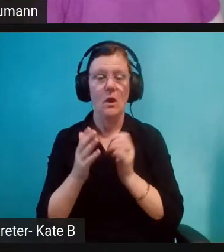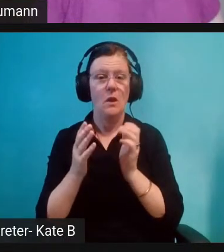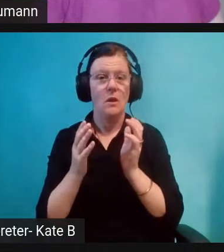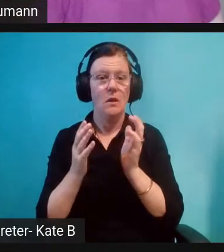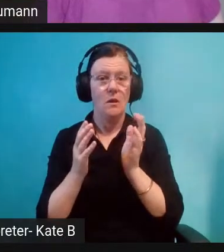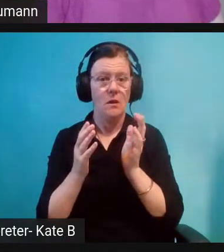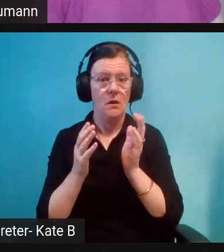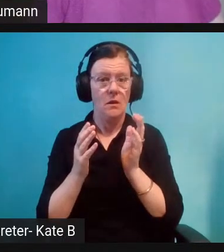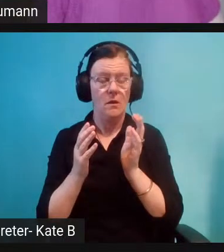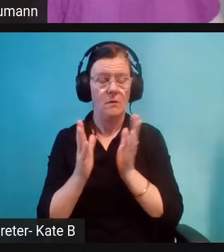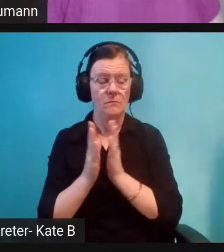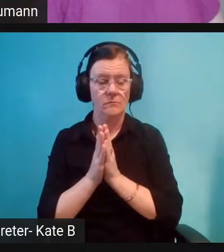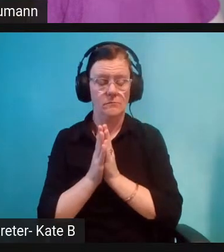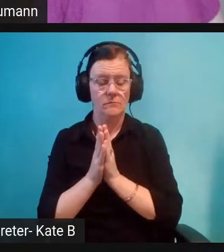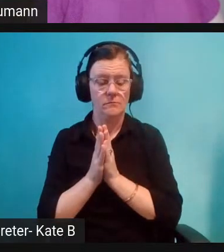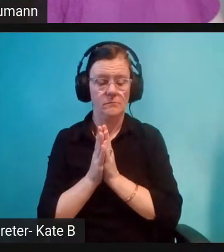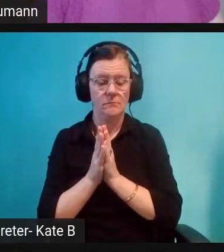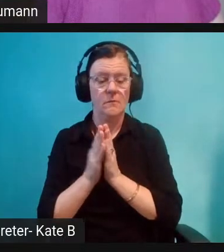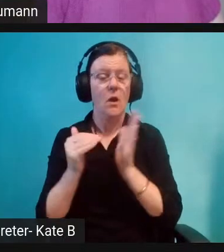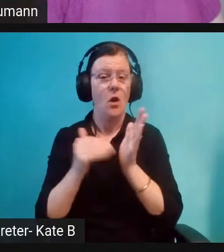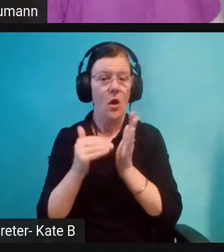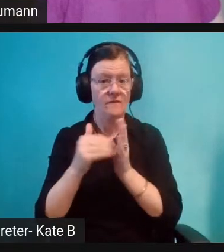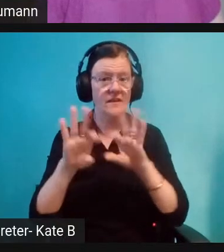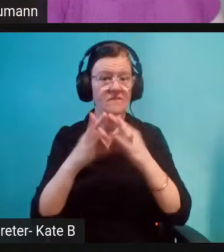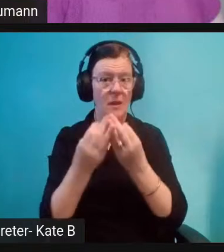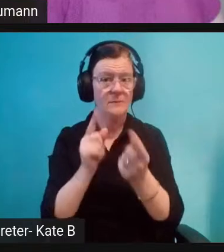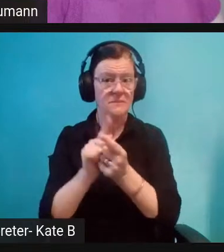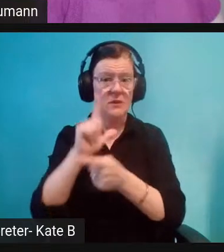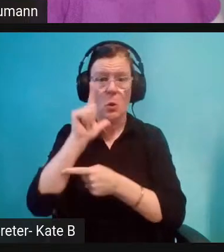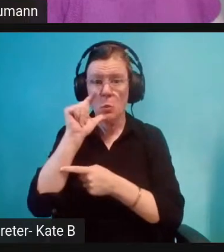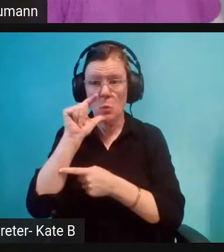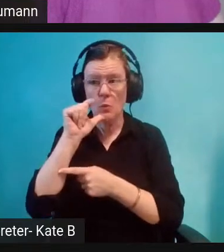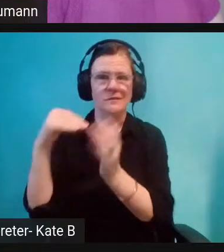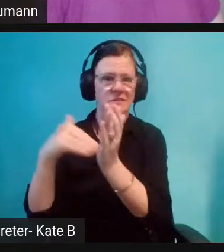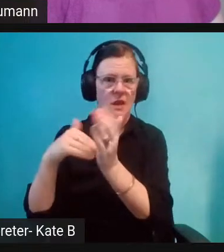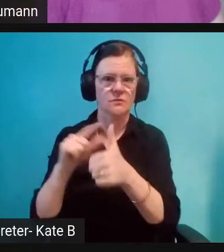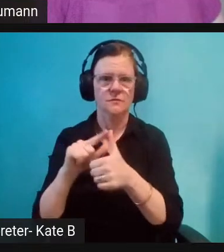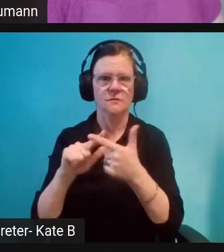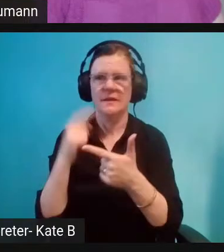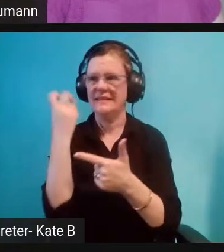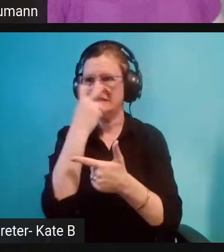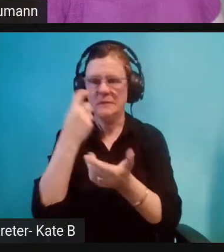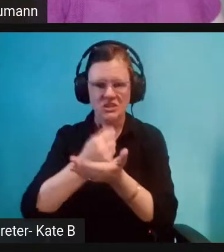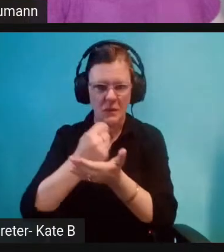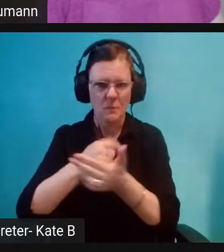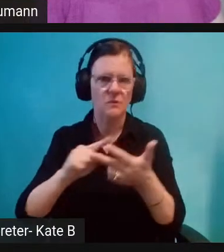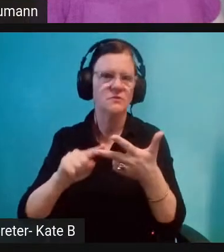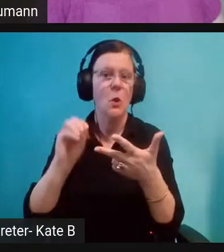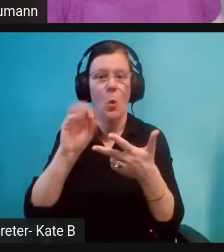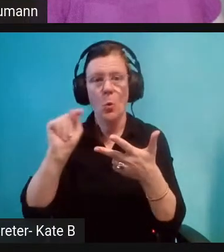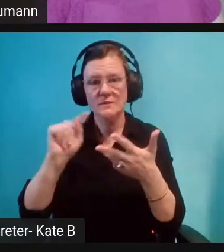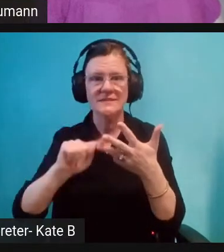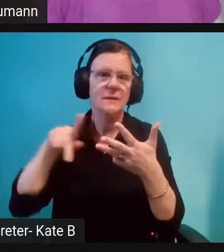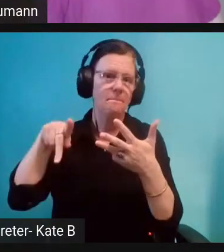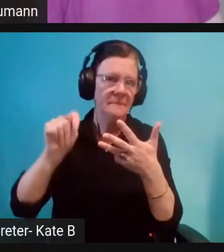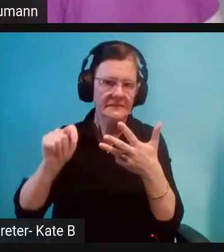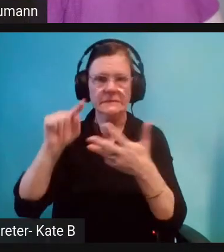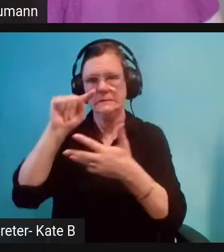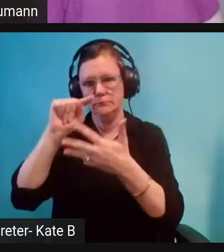be meeting with are doctors, speech therapists, occupational therapists, physical